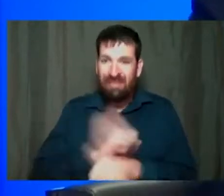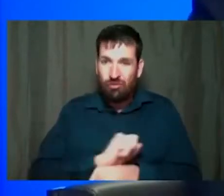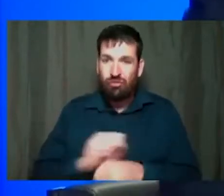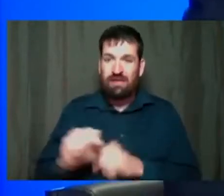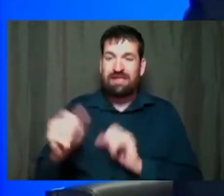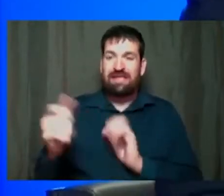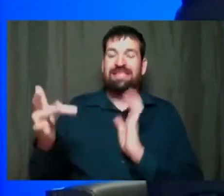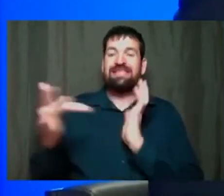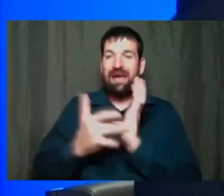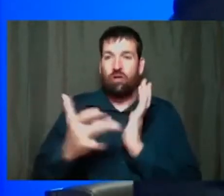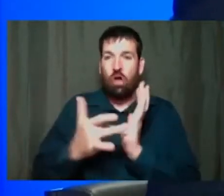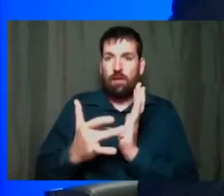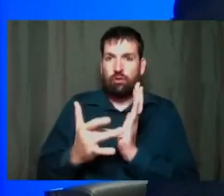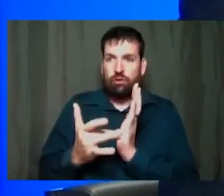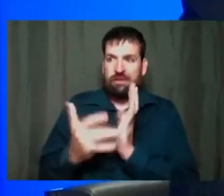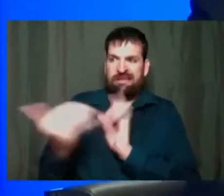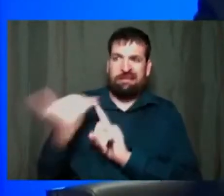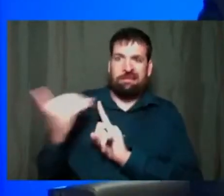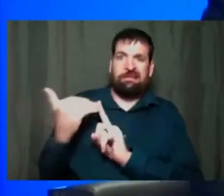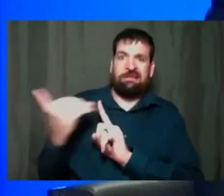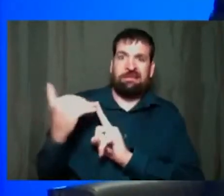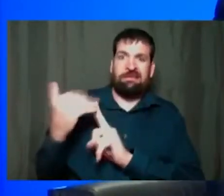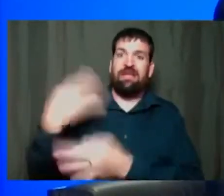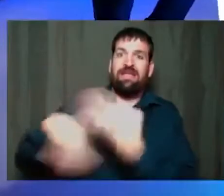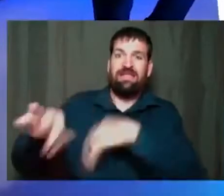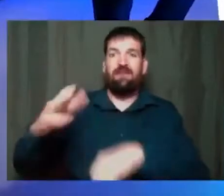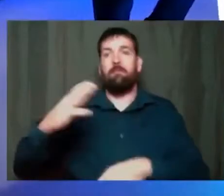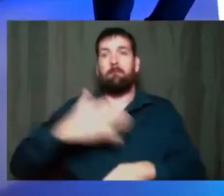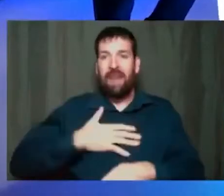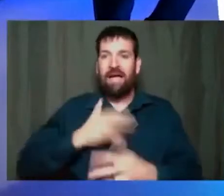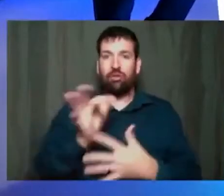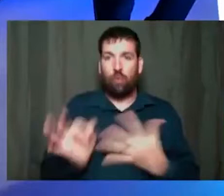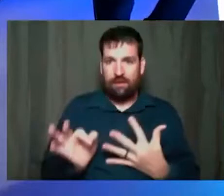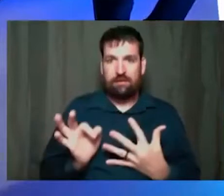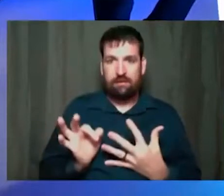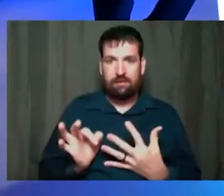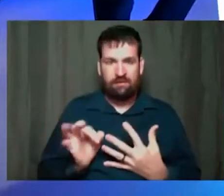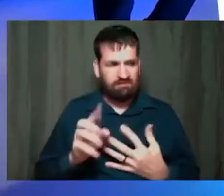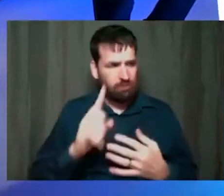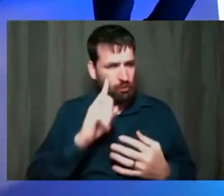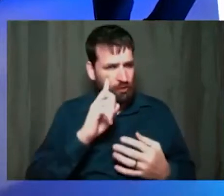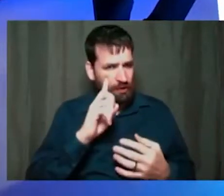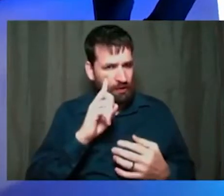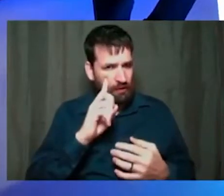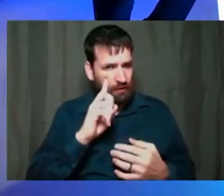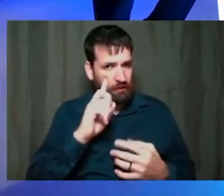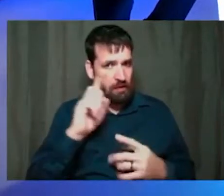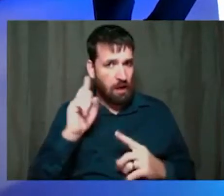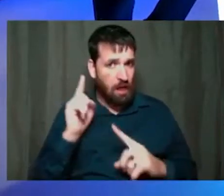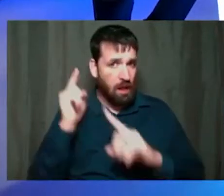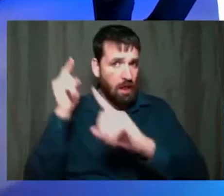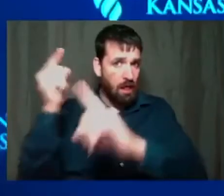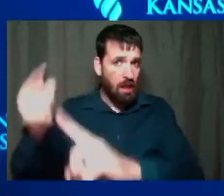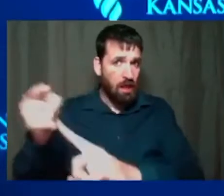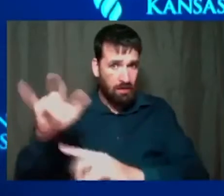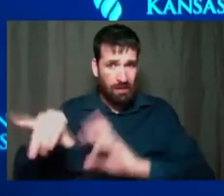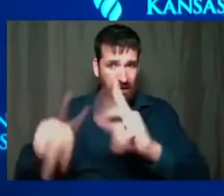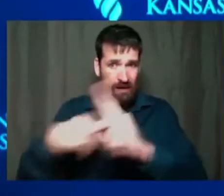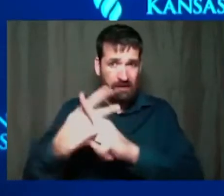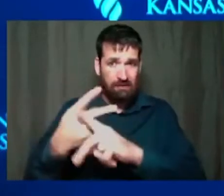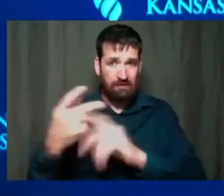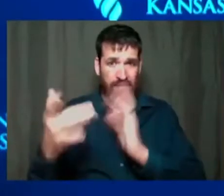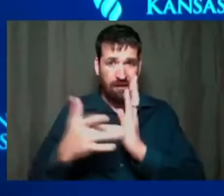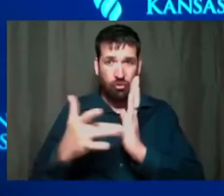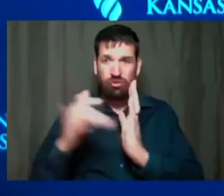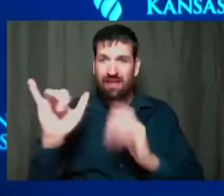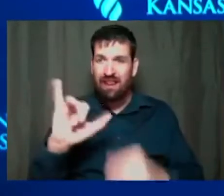you using it for the purposes that you choose when you choose. Do you ever think that at some point the technology that affects you like that is a little bit like the drug